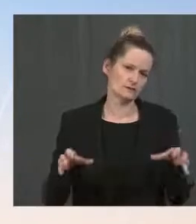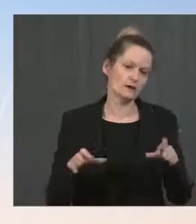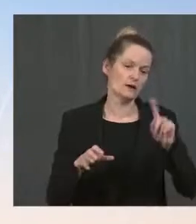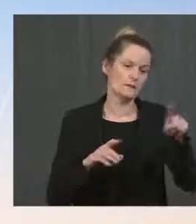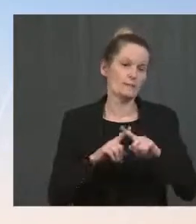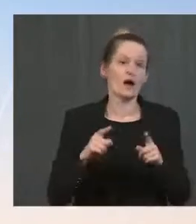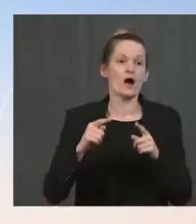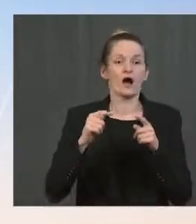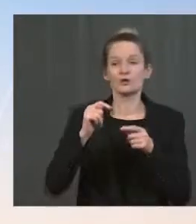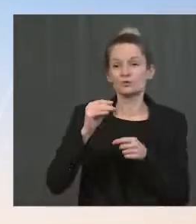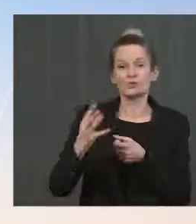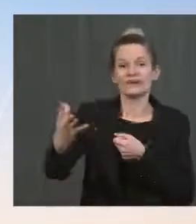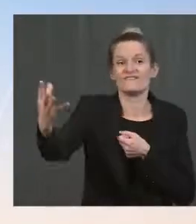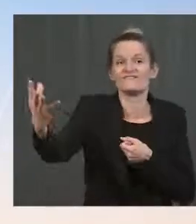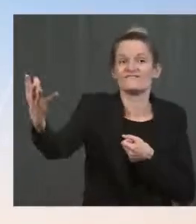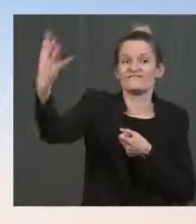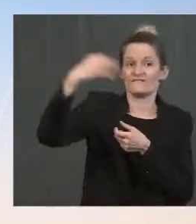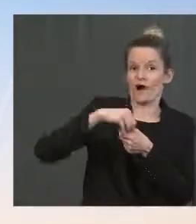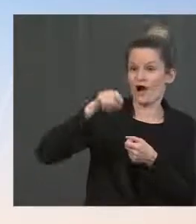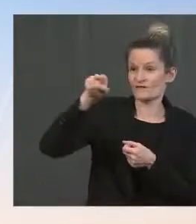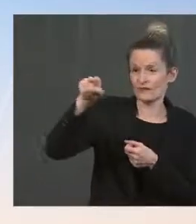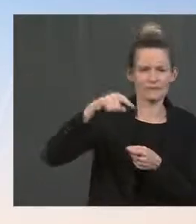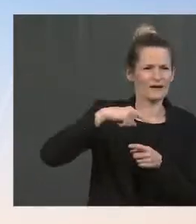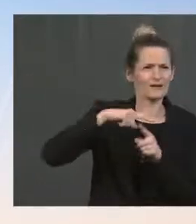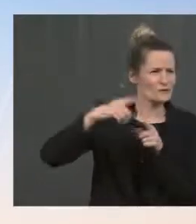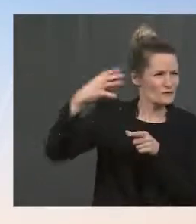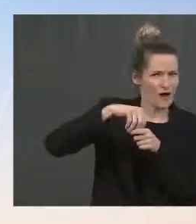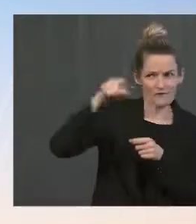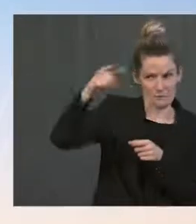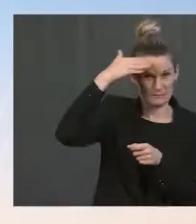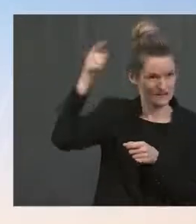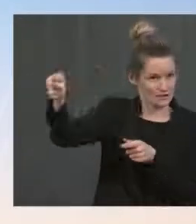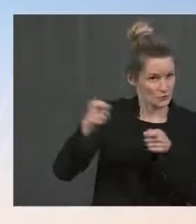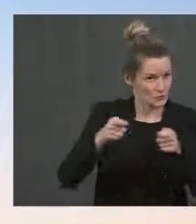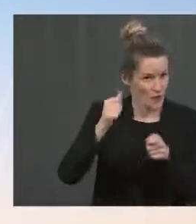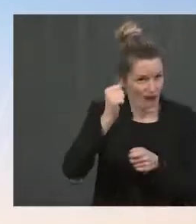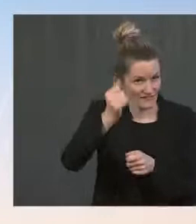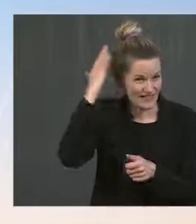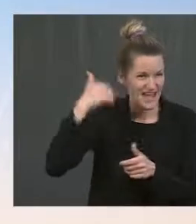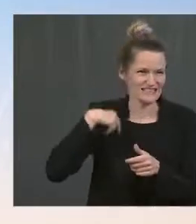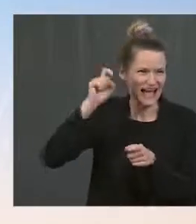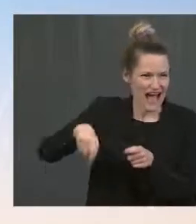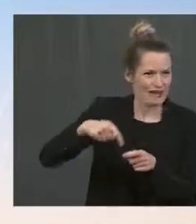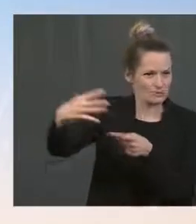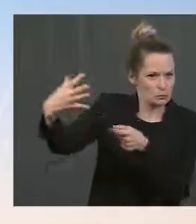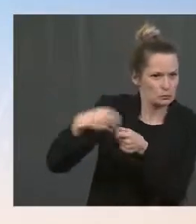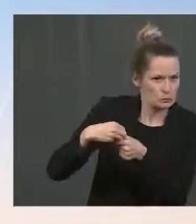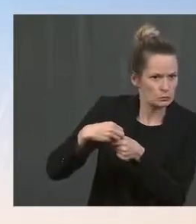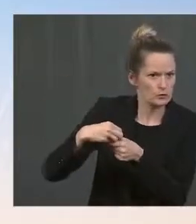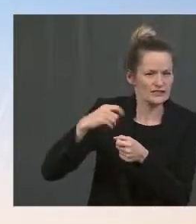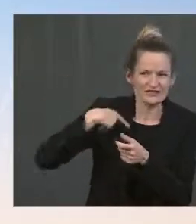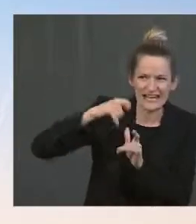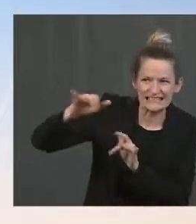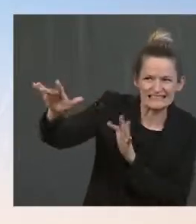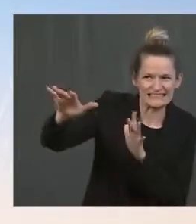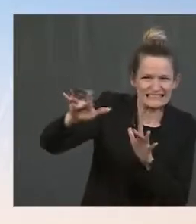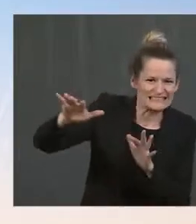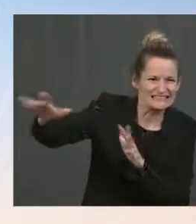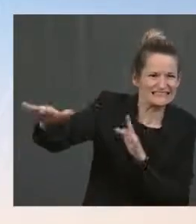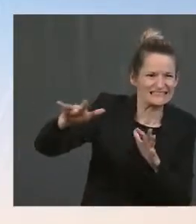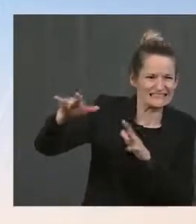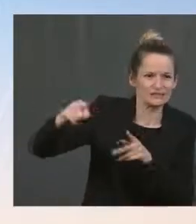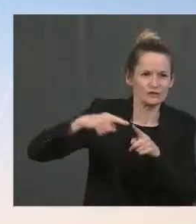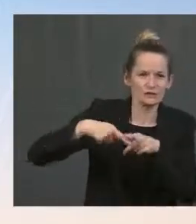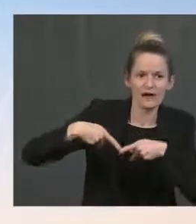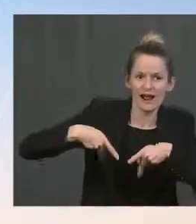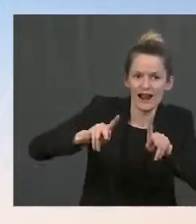control Afghanistan right now to get American citizens, legal permanent residents, as SIV applicants out of Afghanistan.